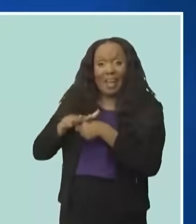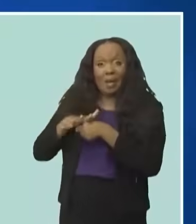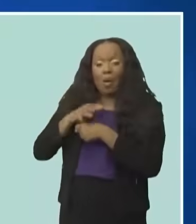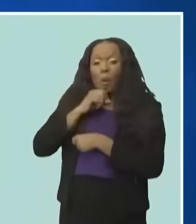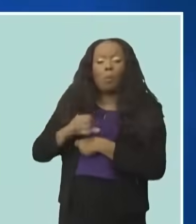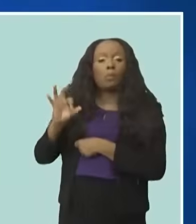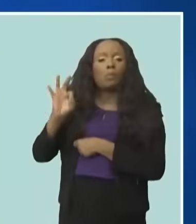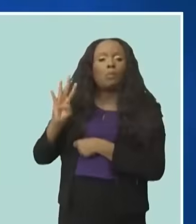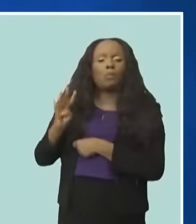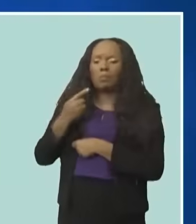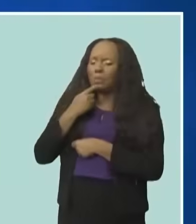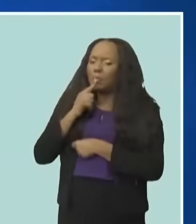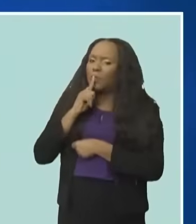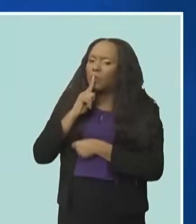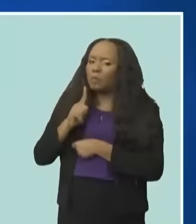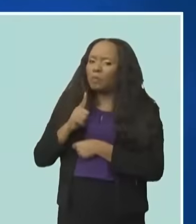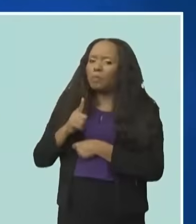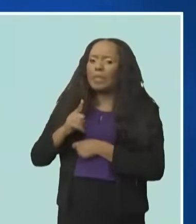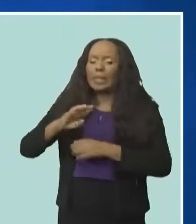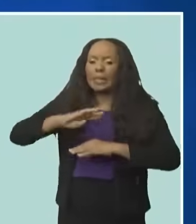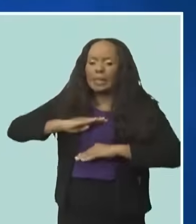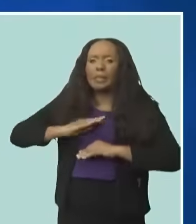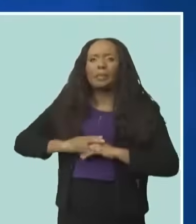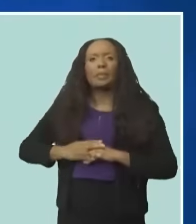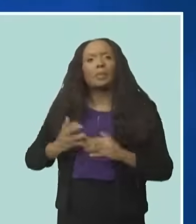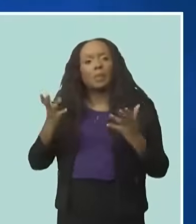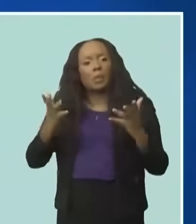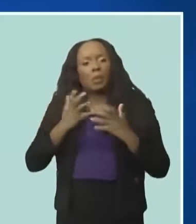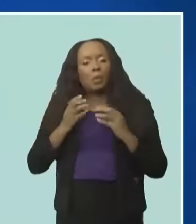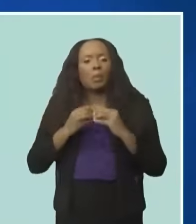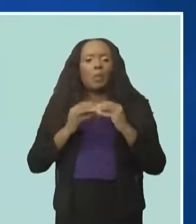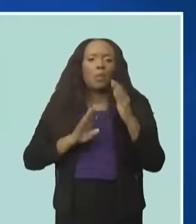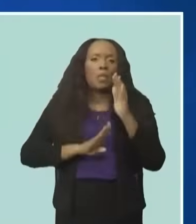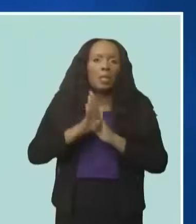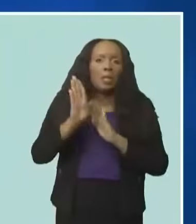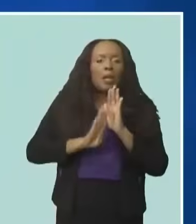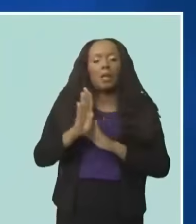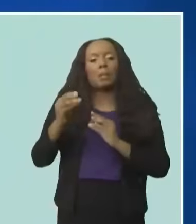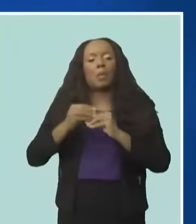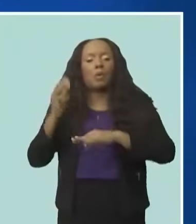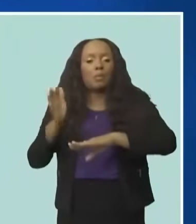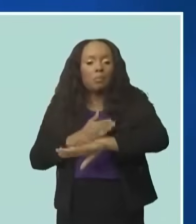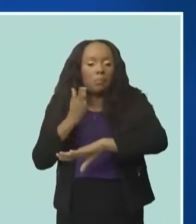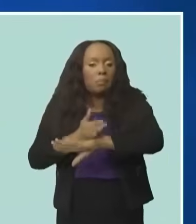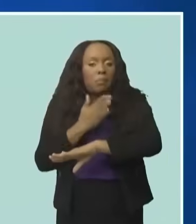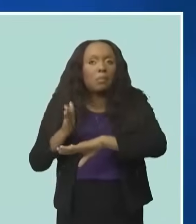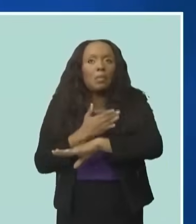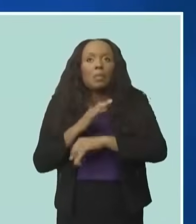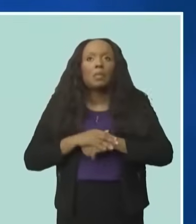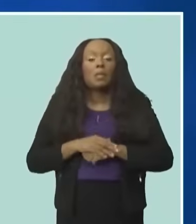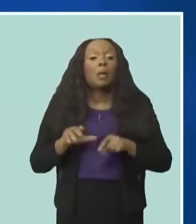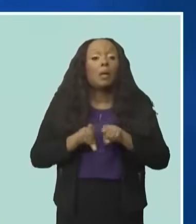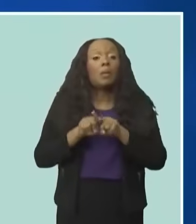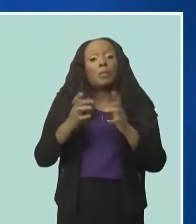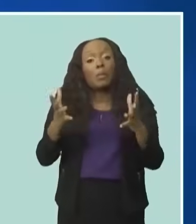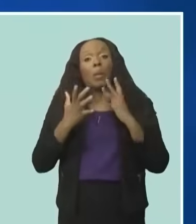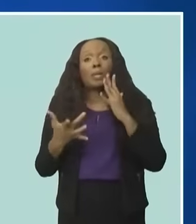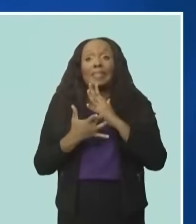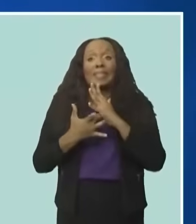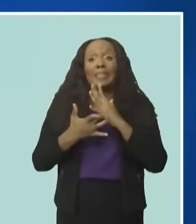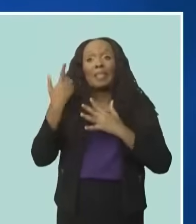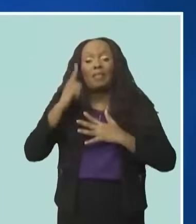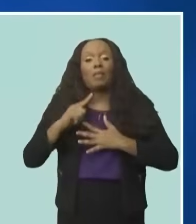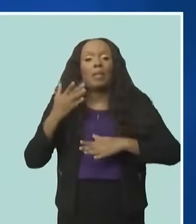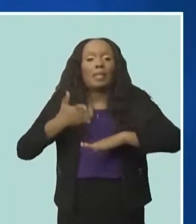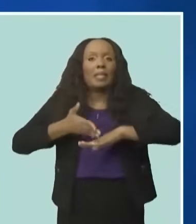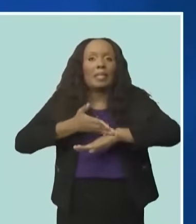other social activities, he is calling for the development to continue. Mr. Dash would also like technology used to help